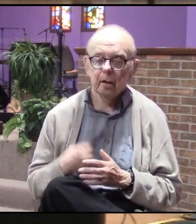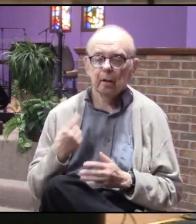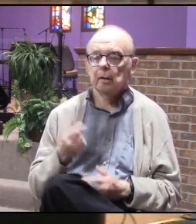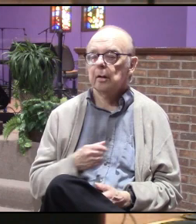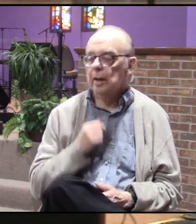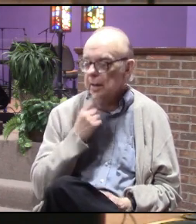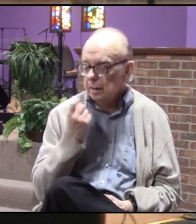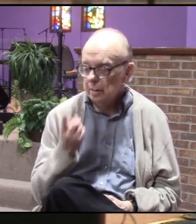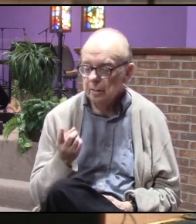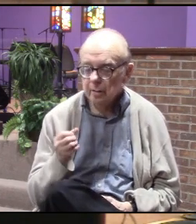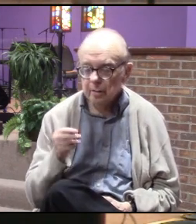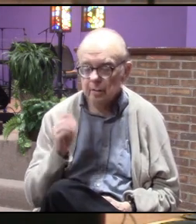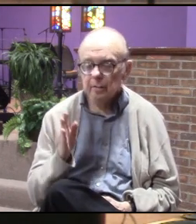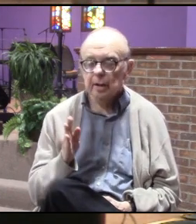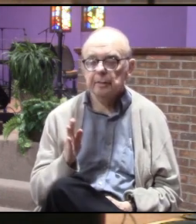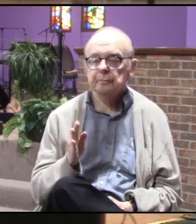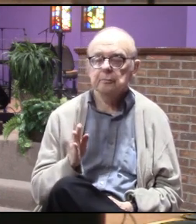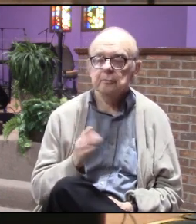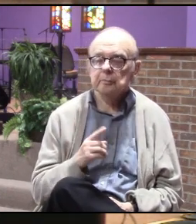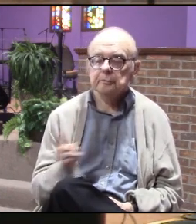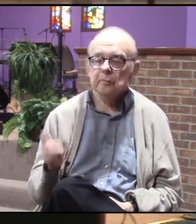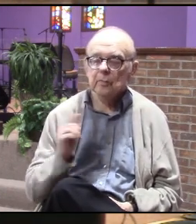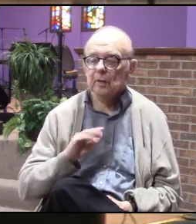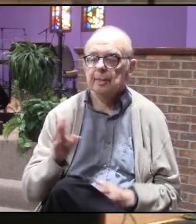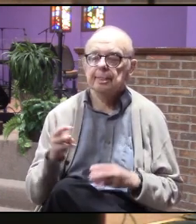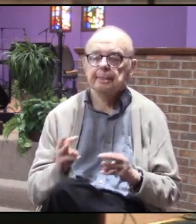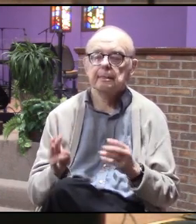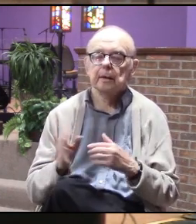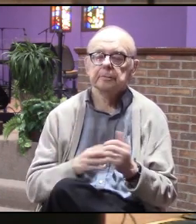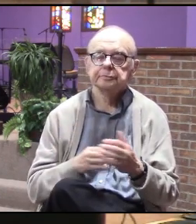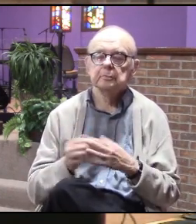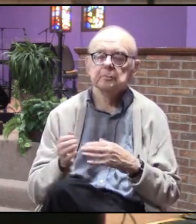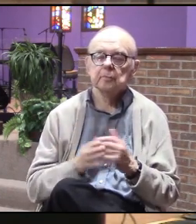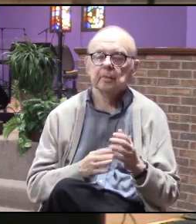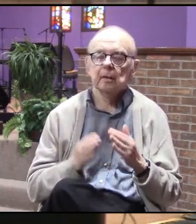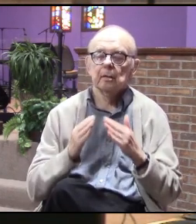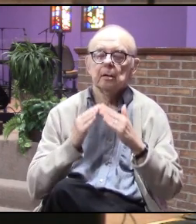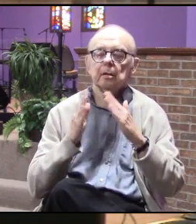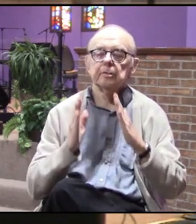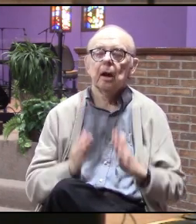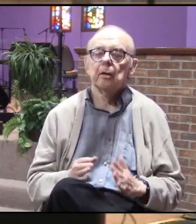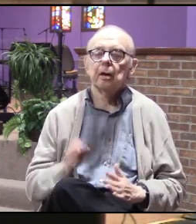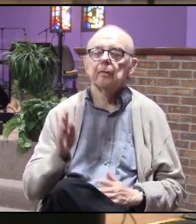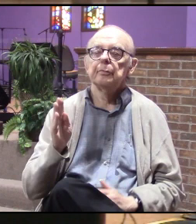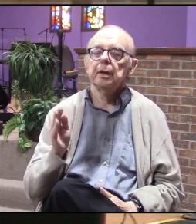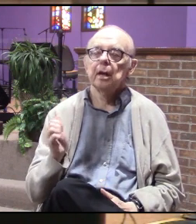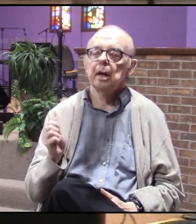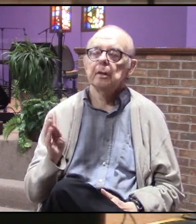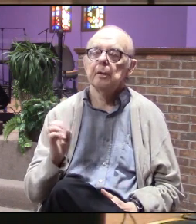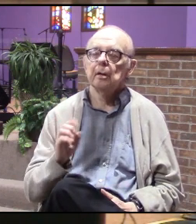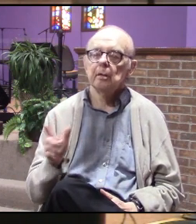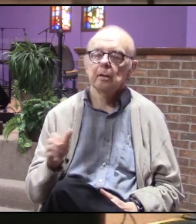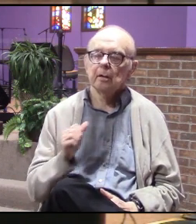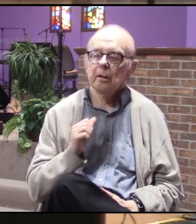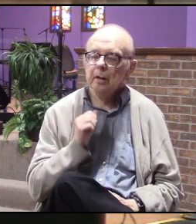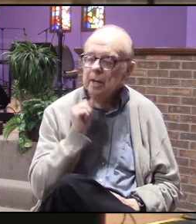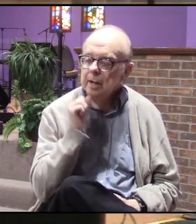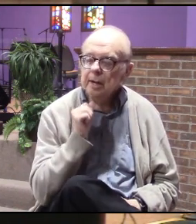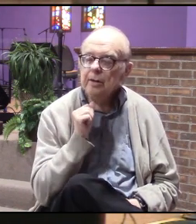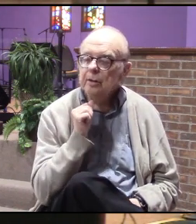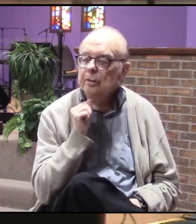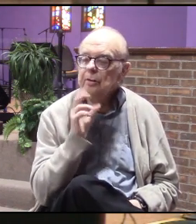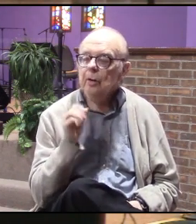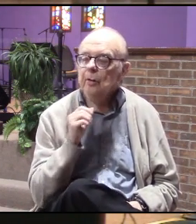We just think that, okay, got off, they went their way, they started building this Tower of Babel. No, he did